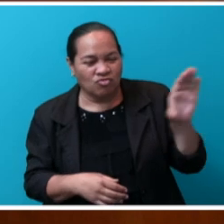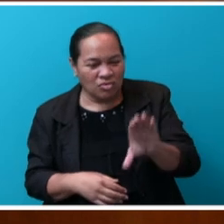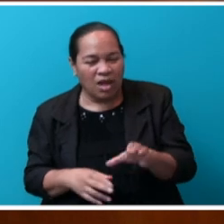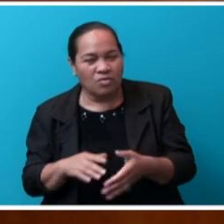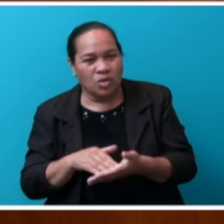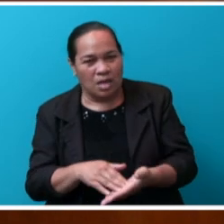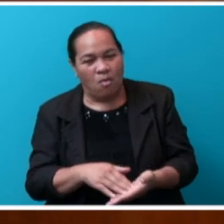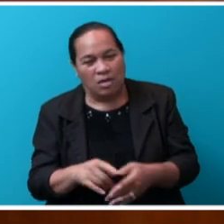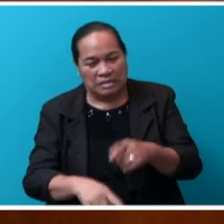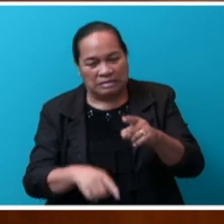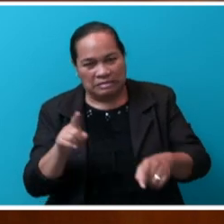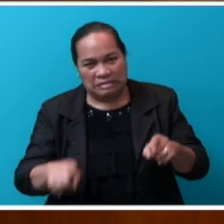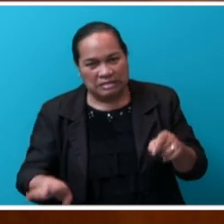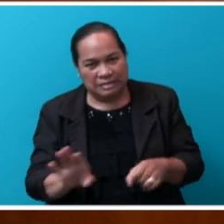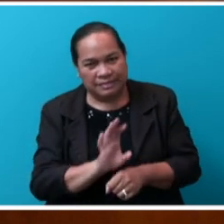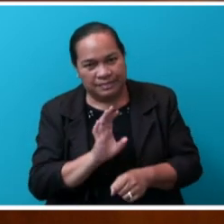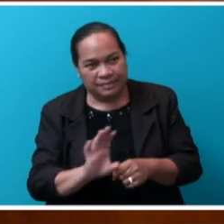ventures. In